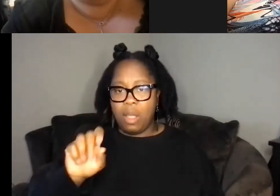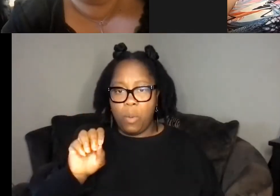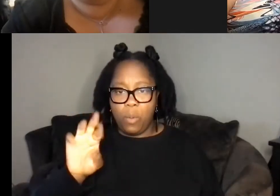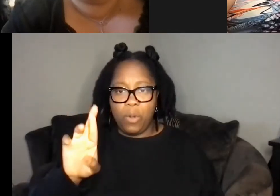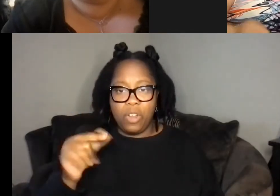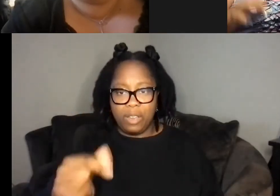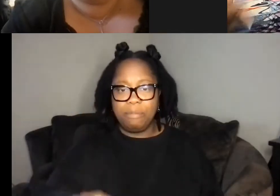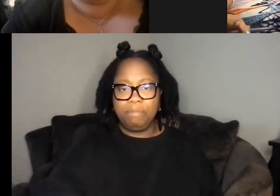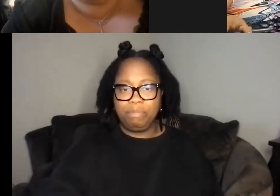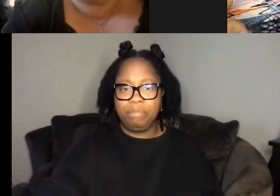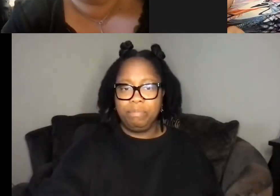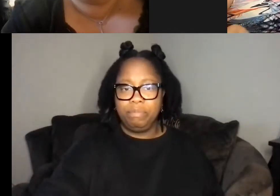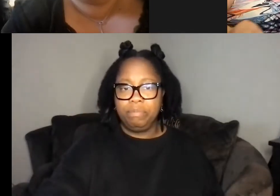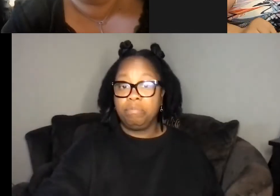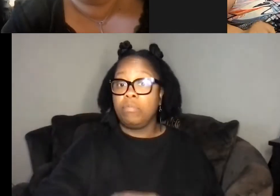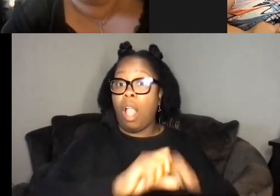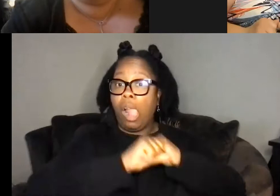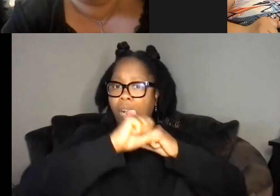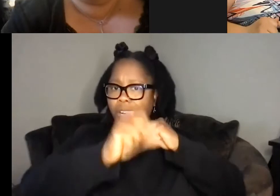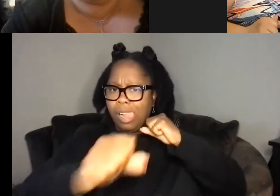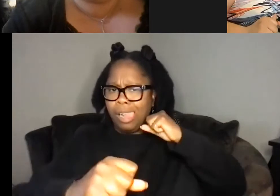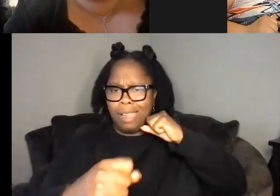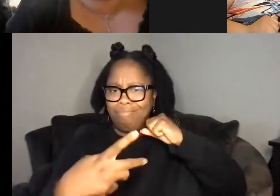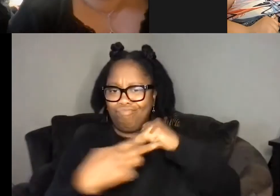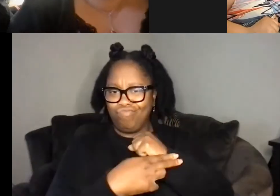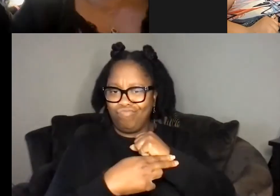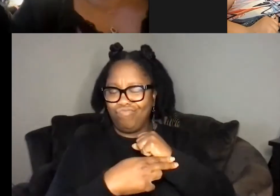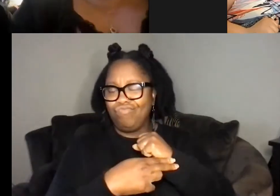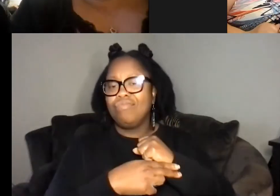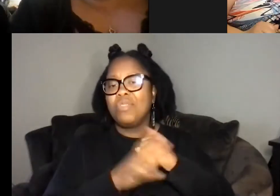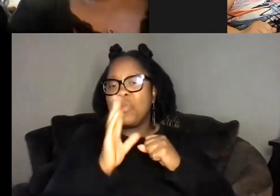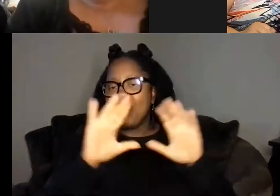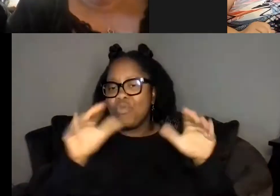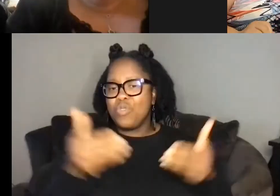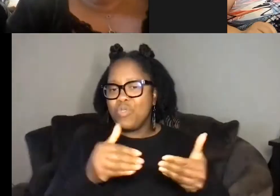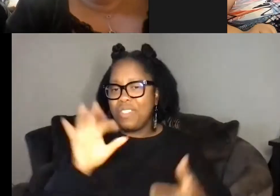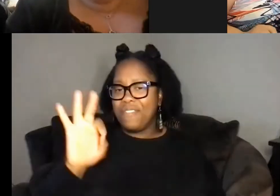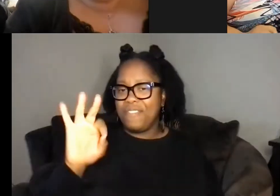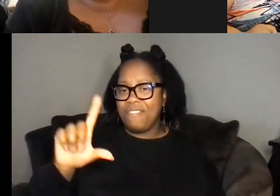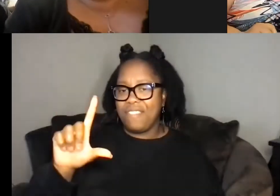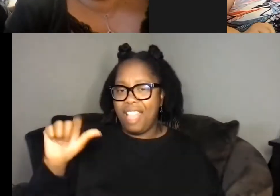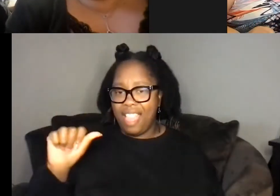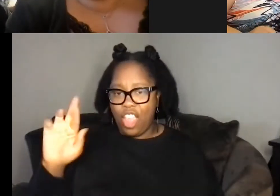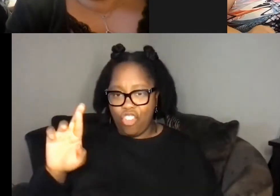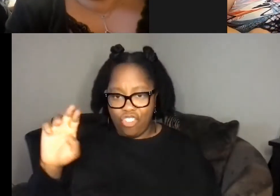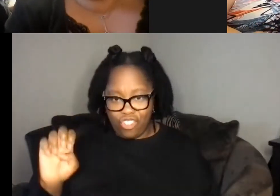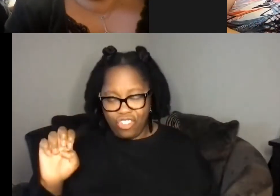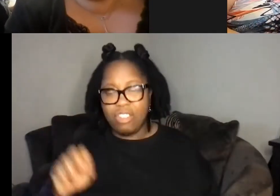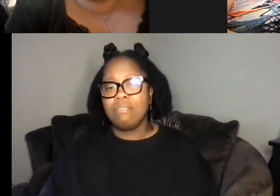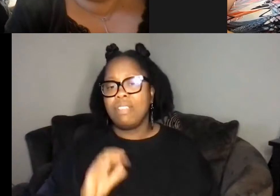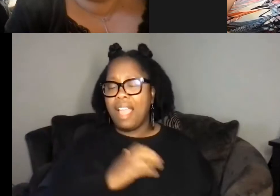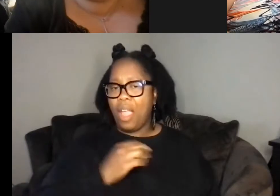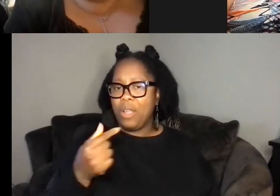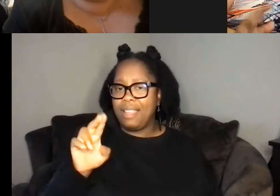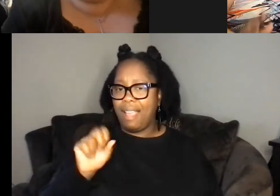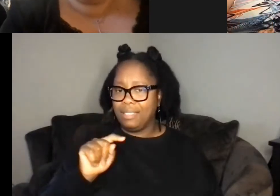NAAFA.org. With no further ado, I would like to introduce you to FLAIR and to our guests